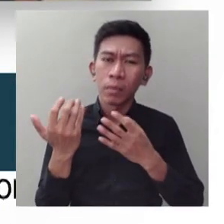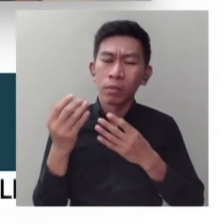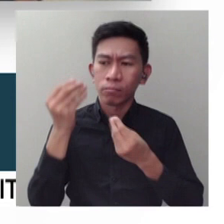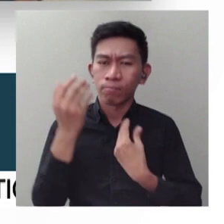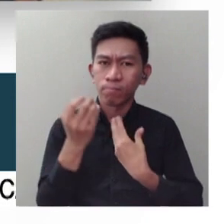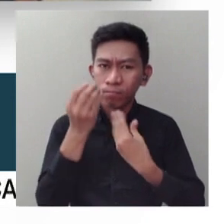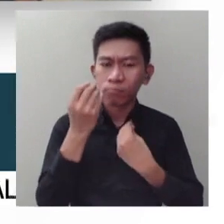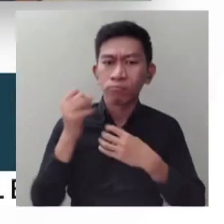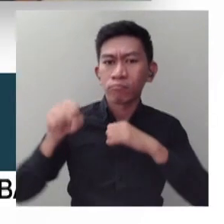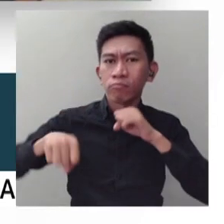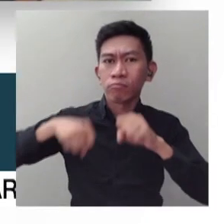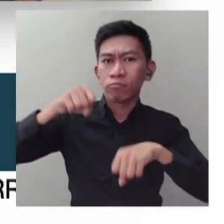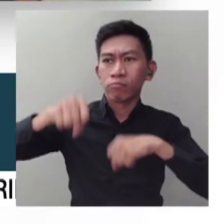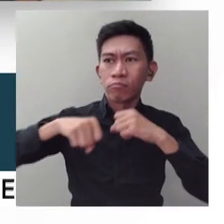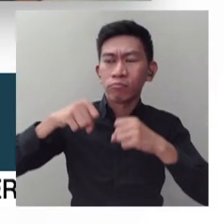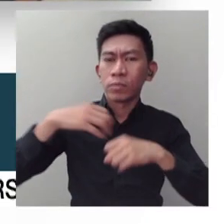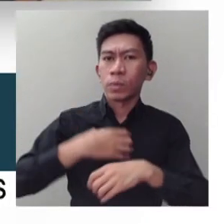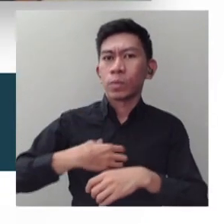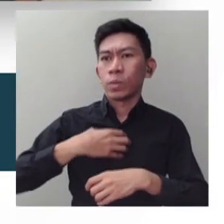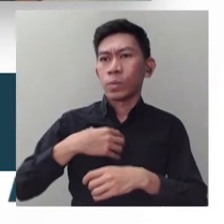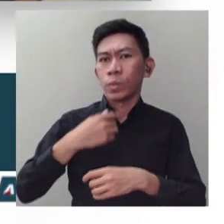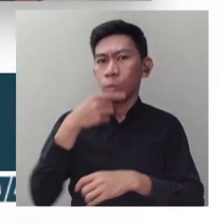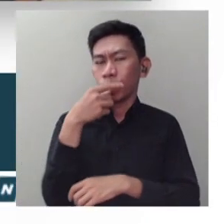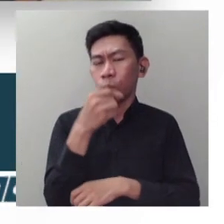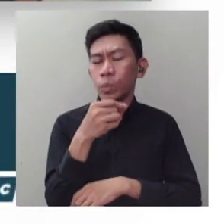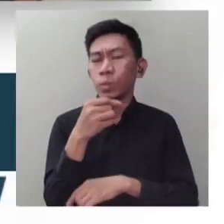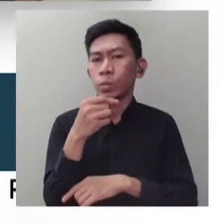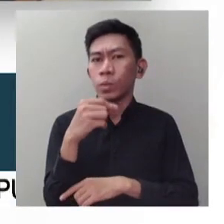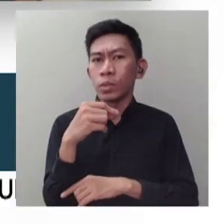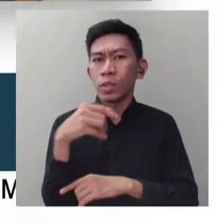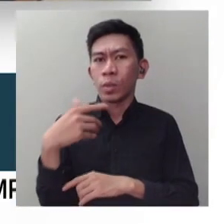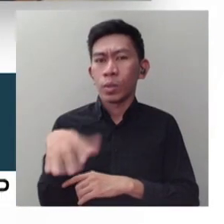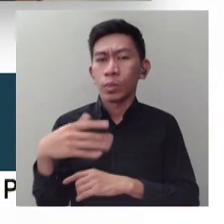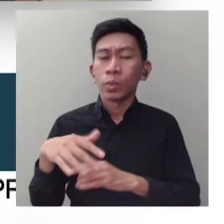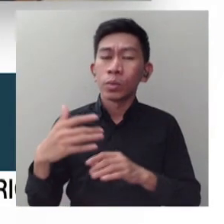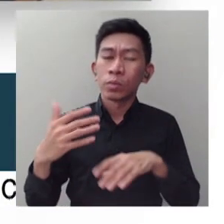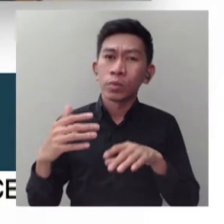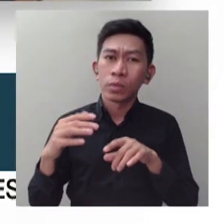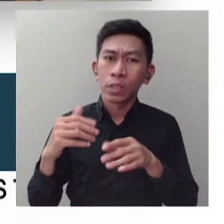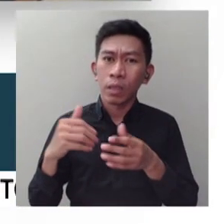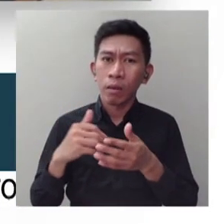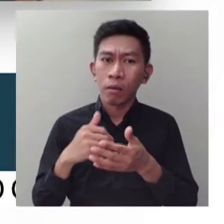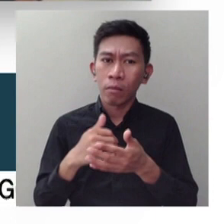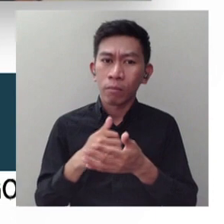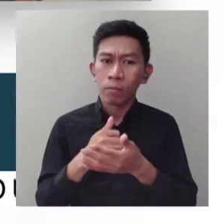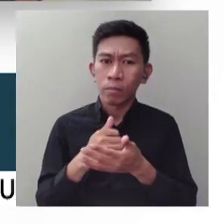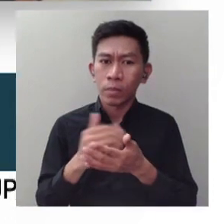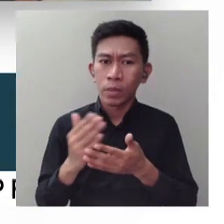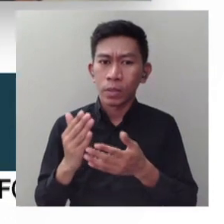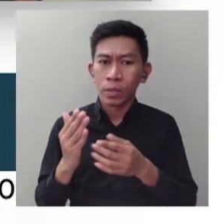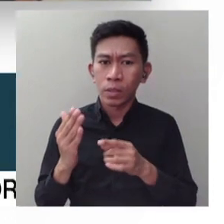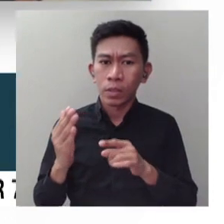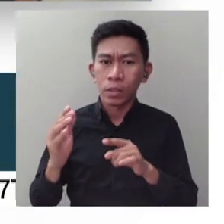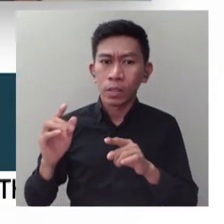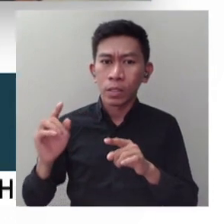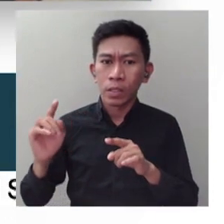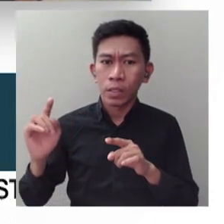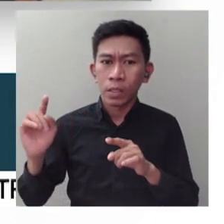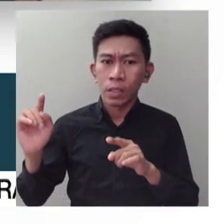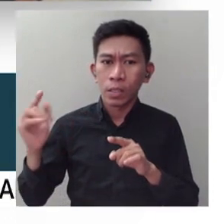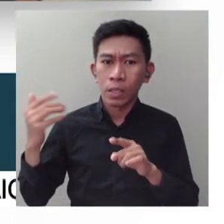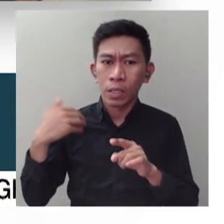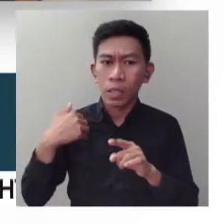na nagsasabi nga po na ino-occupy na ng mga motorsiklo ang bicycle